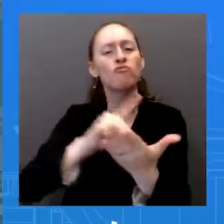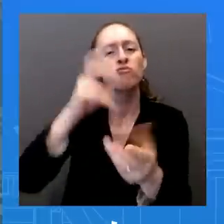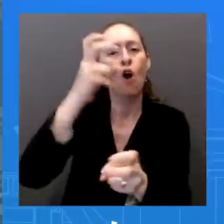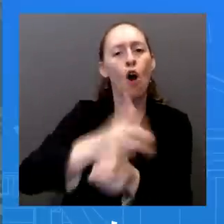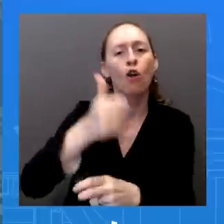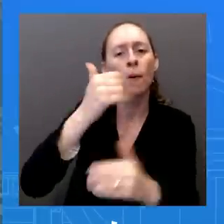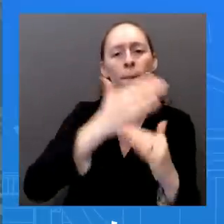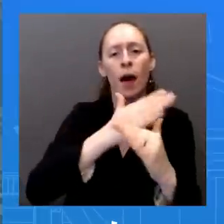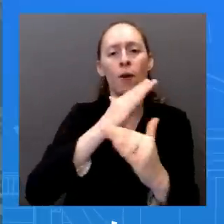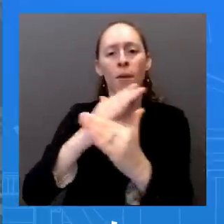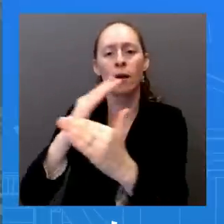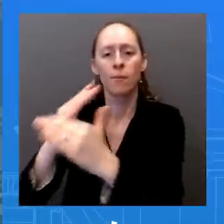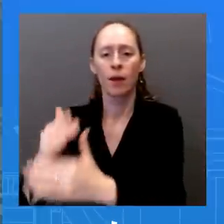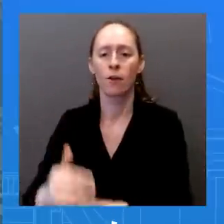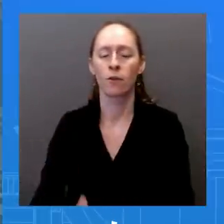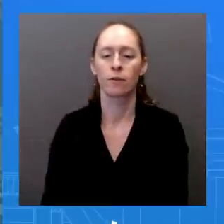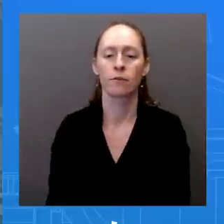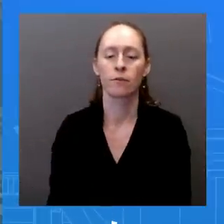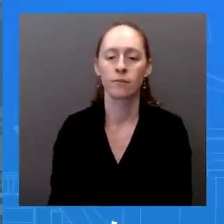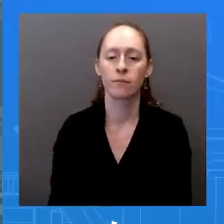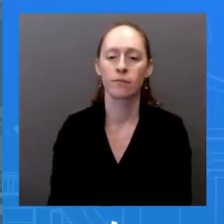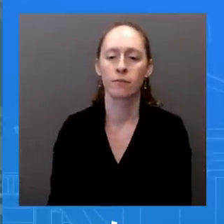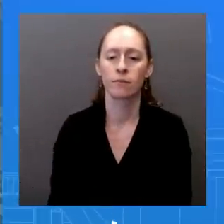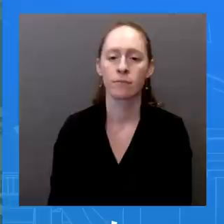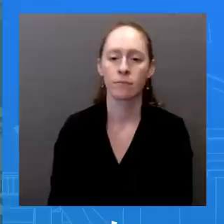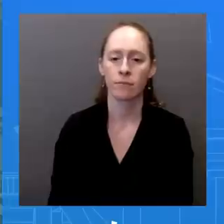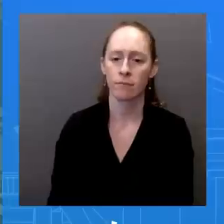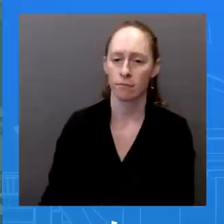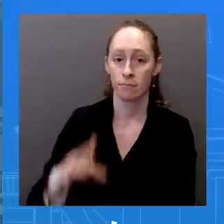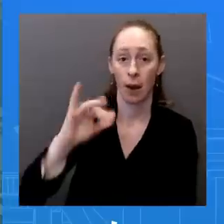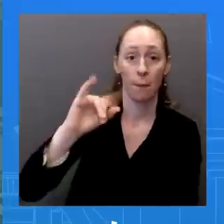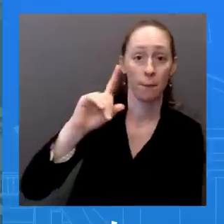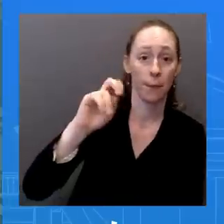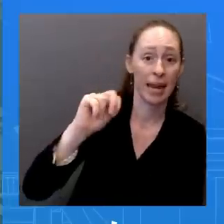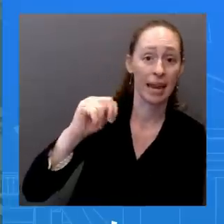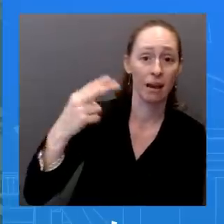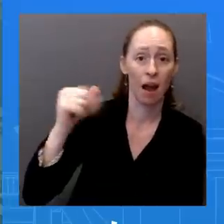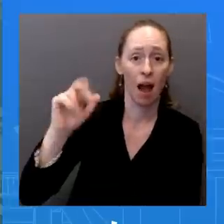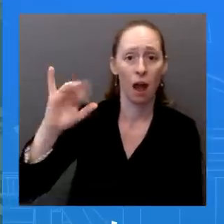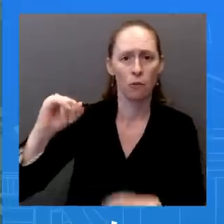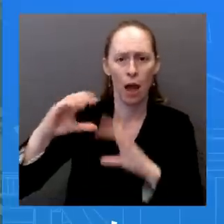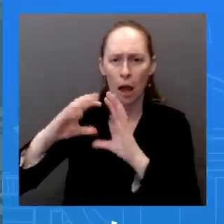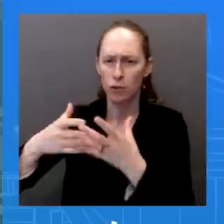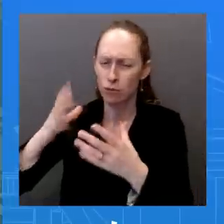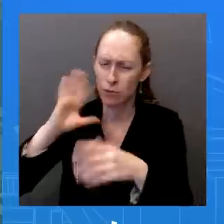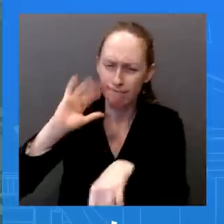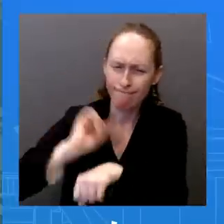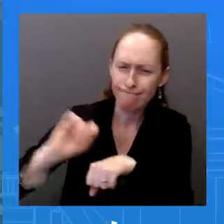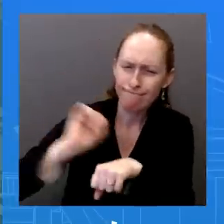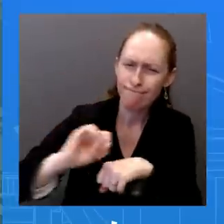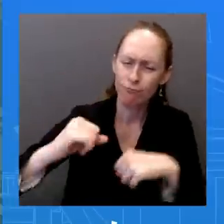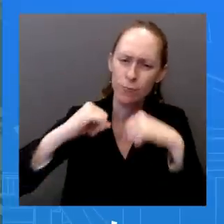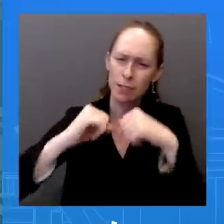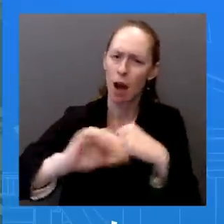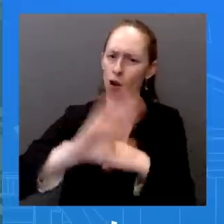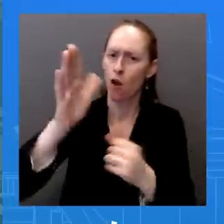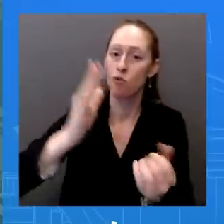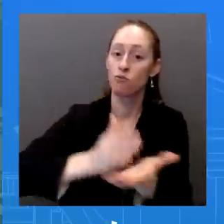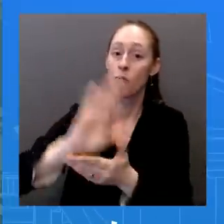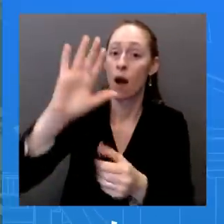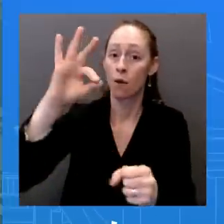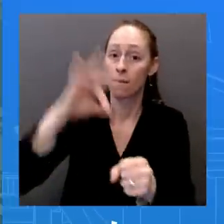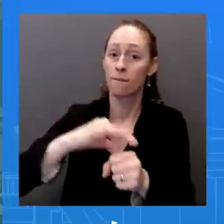disposal to protect the sacred right to vote. Last year, on the anniversary of Bloody Sunday, President Biden signed an executive